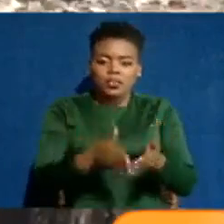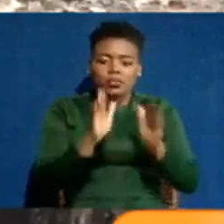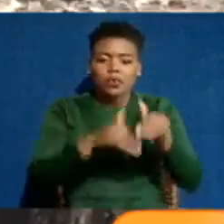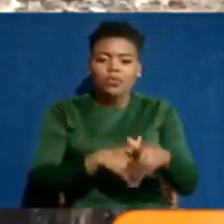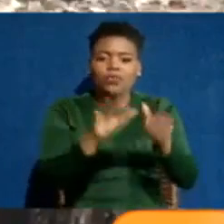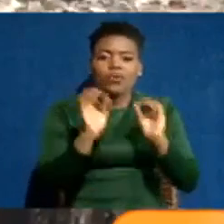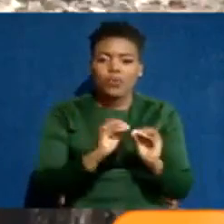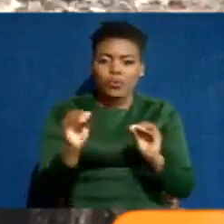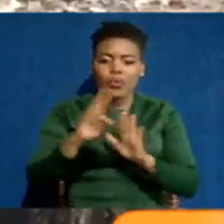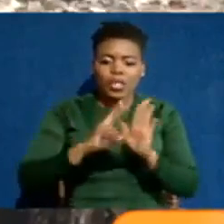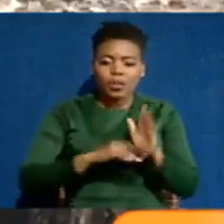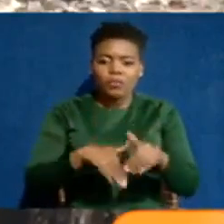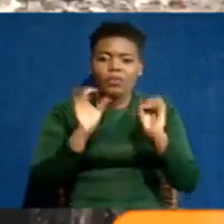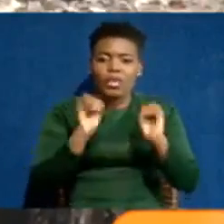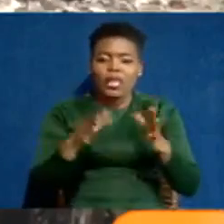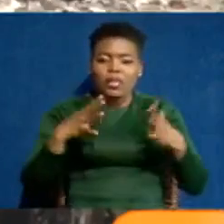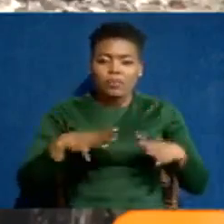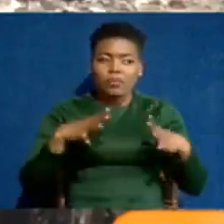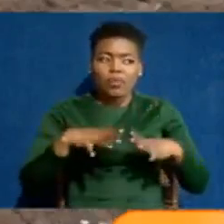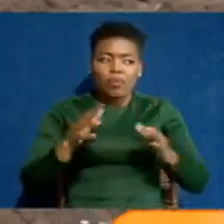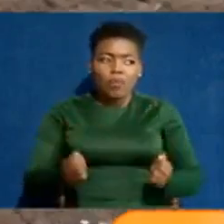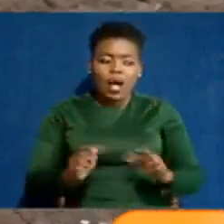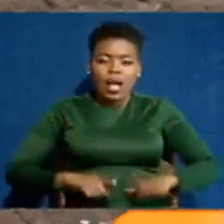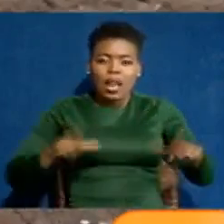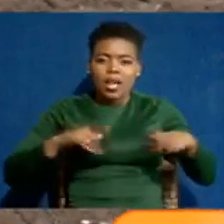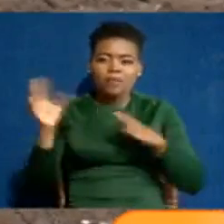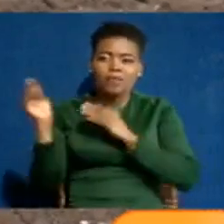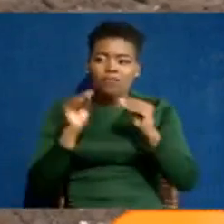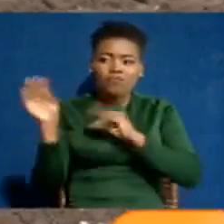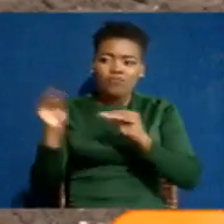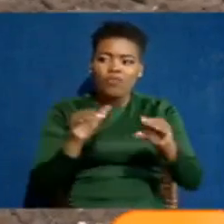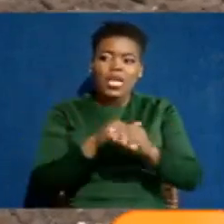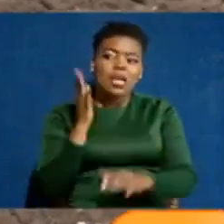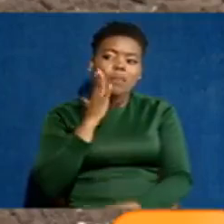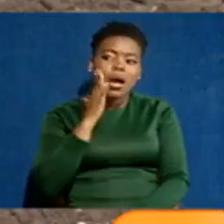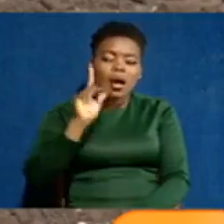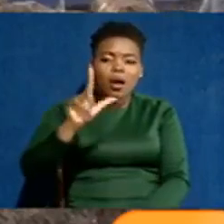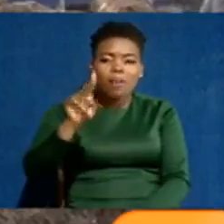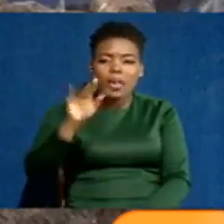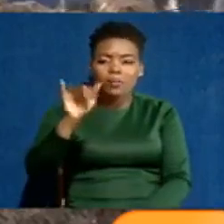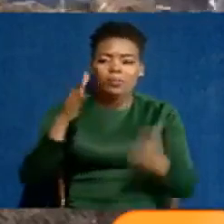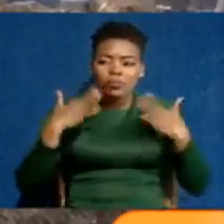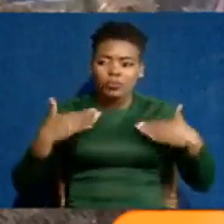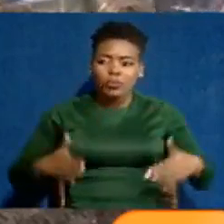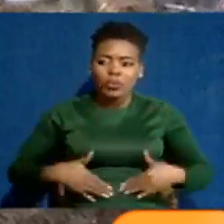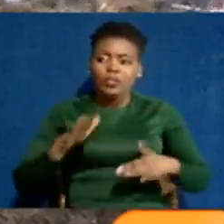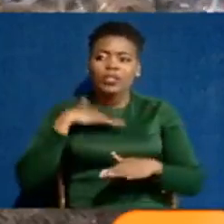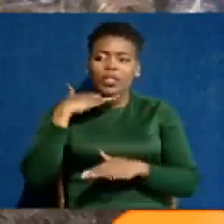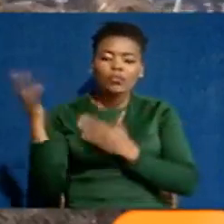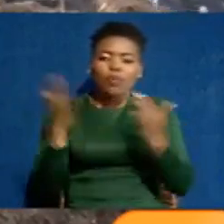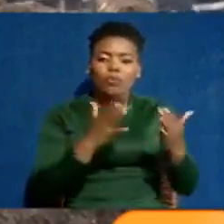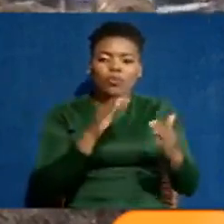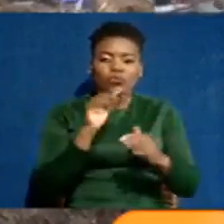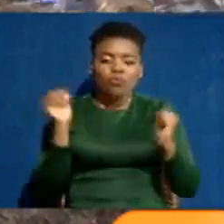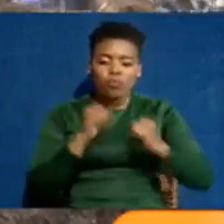not observed and the survivors were taken to Mama Lucy Hospital for treatment while the bodies were transferred to the city mortuary.